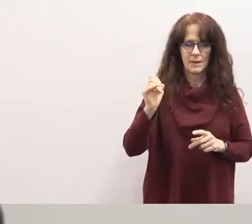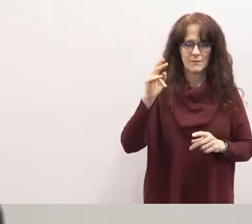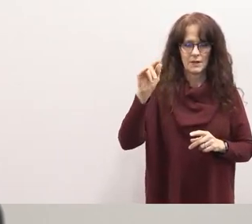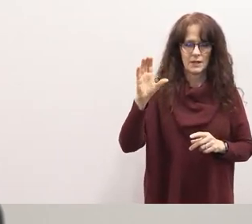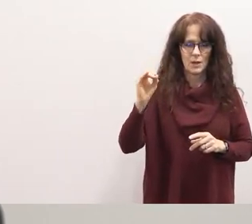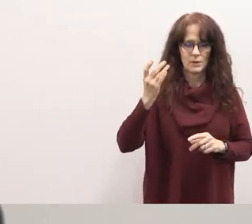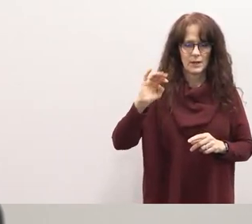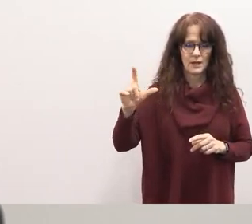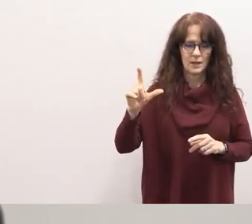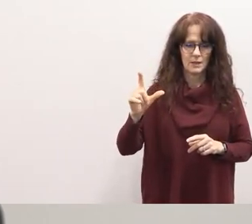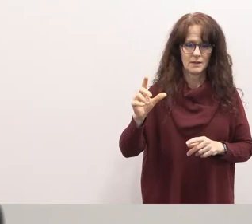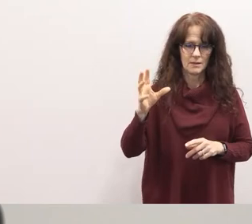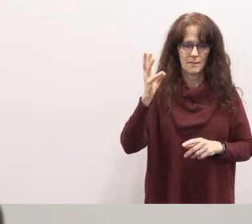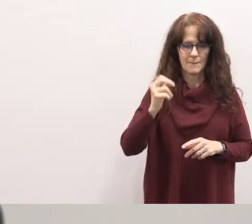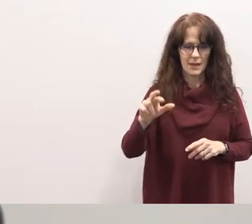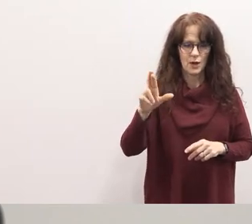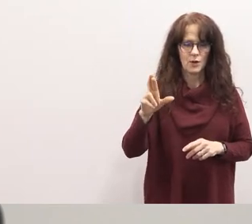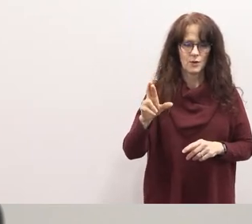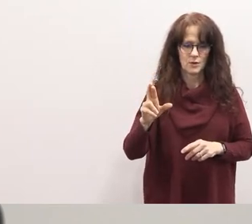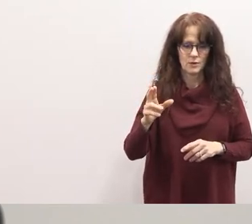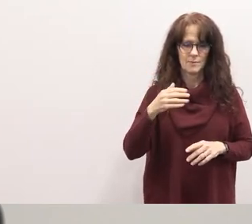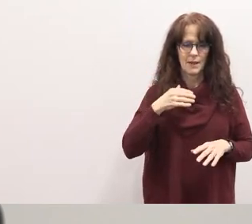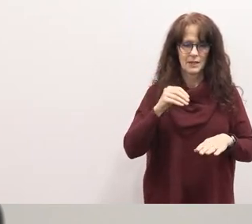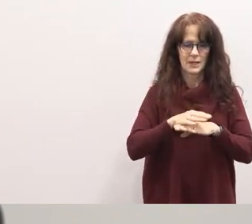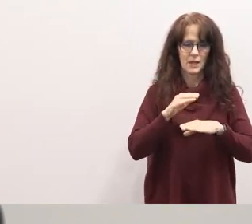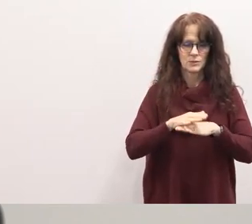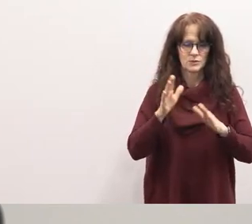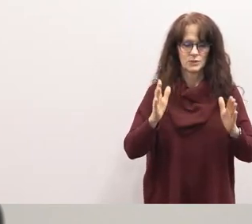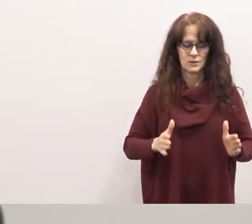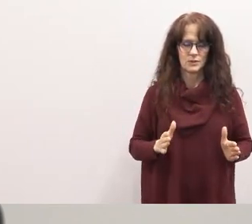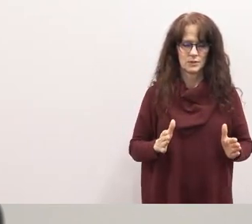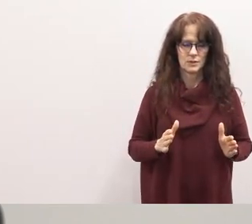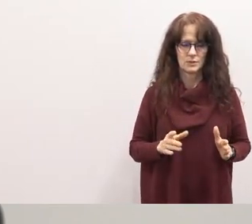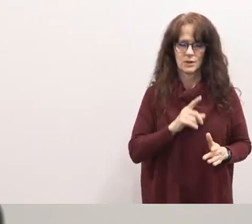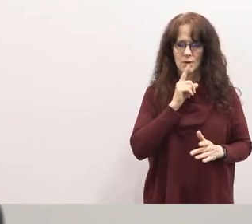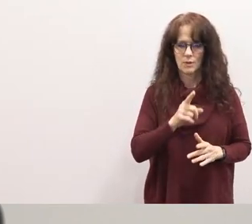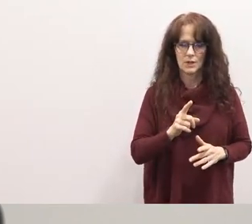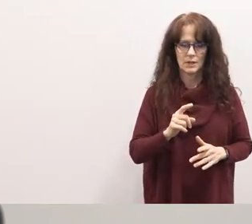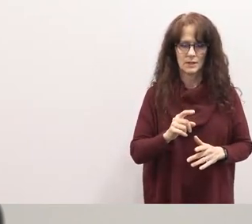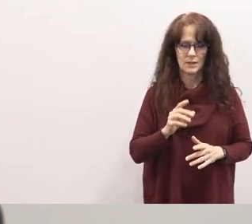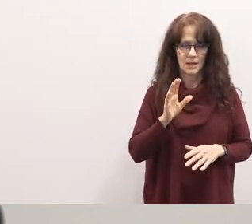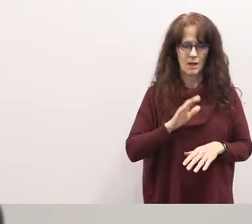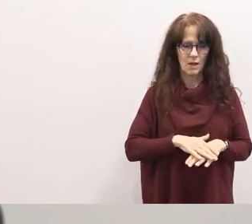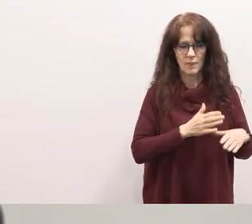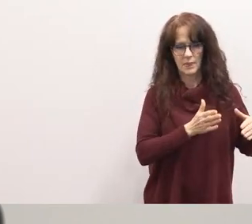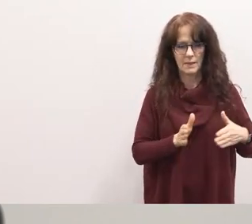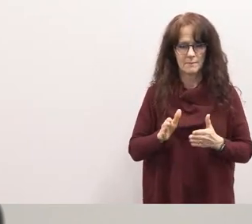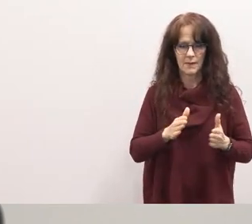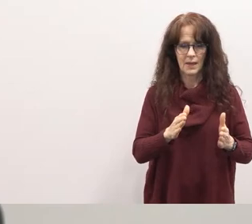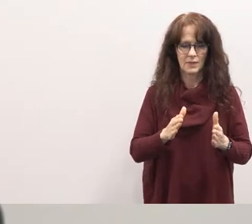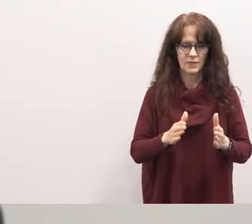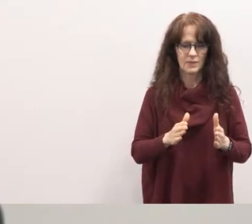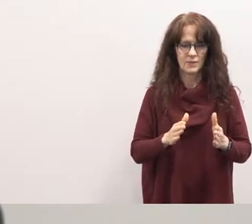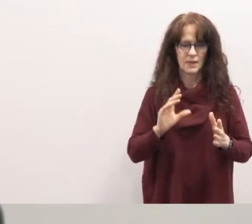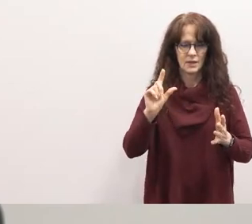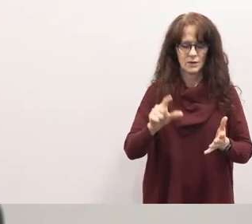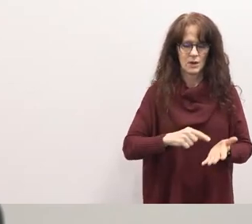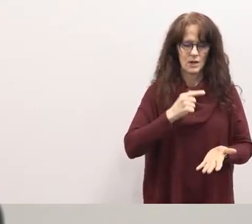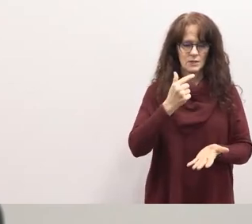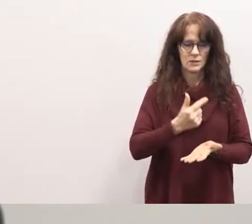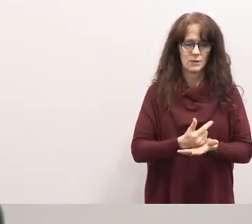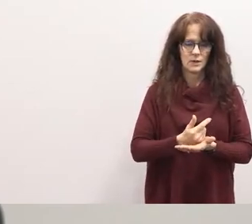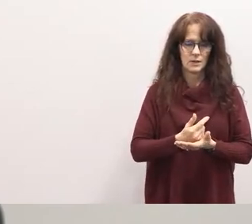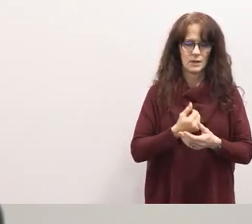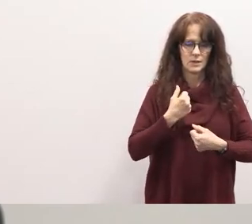later became the mayor. She was my counselor. They really put me on a path to graduate,